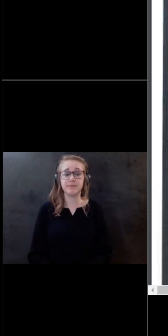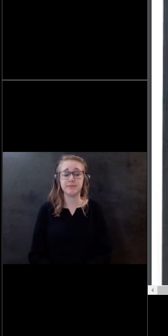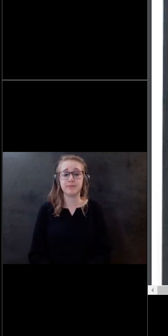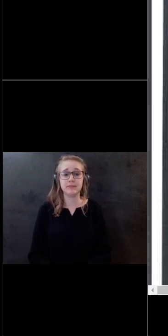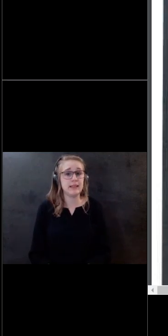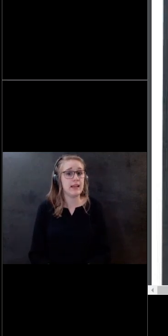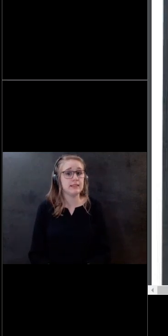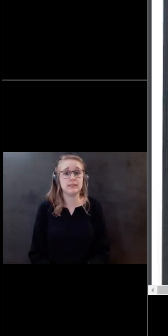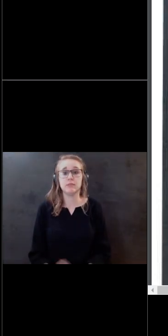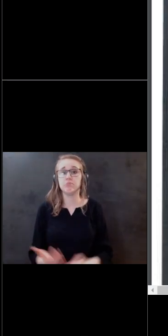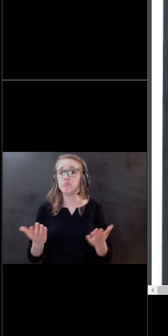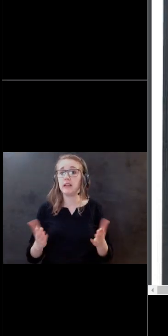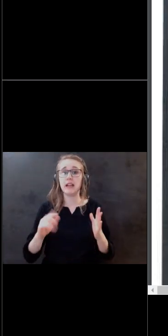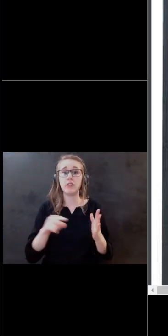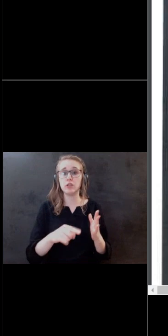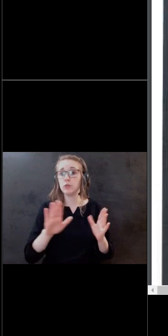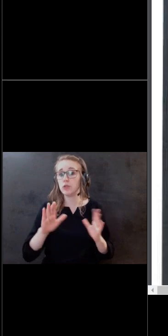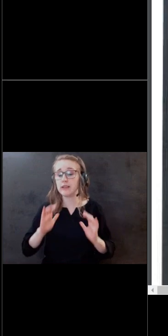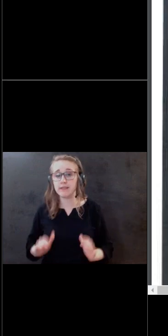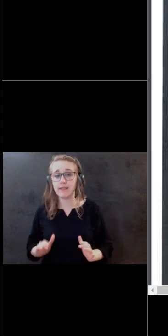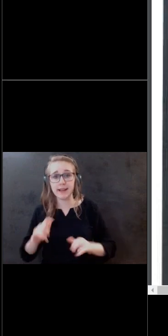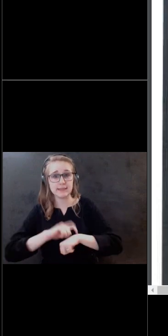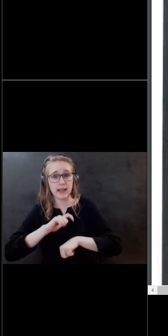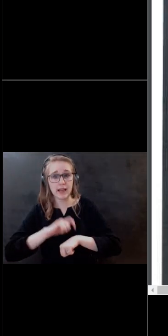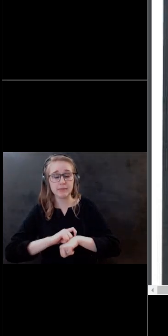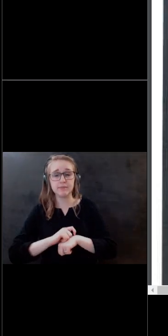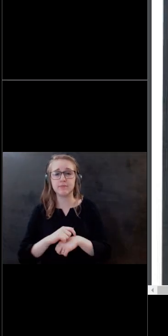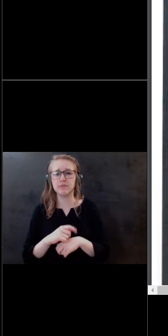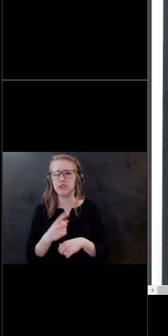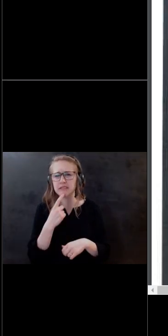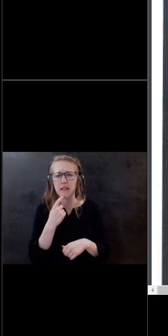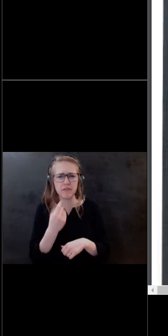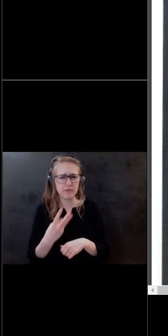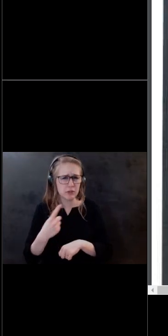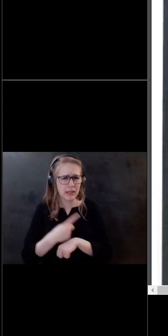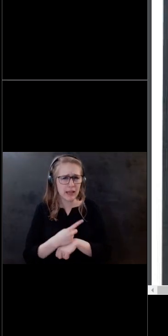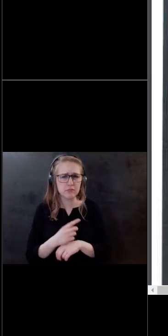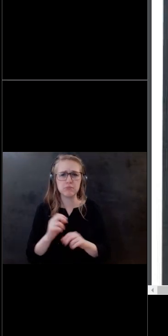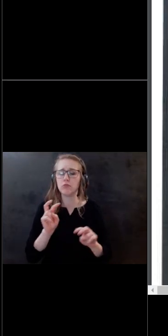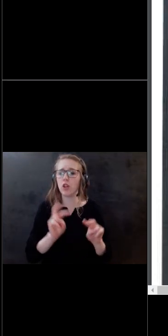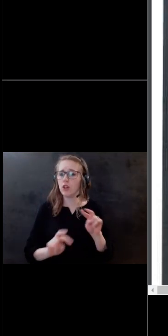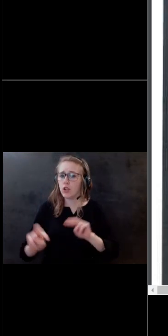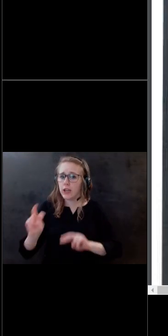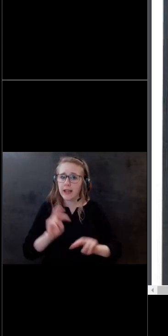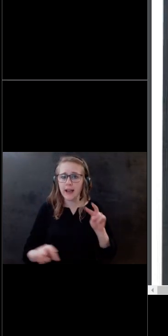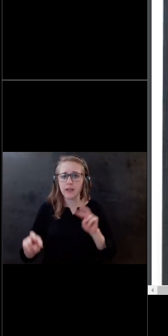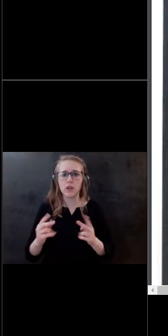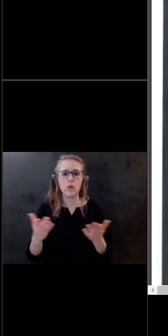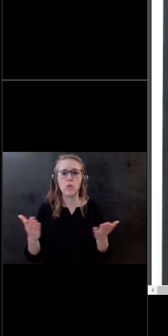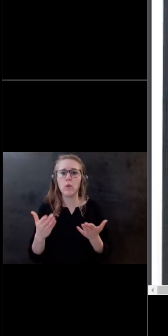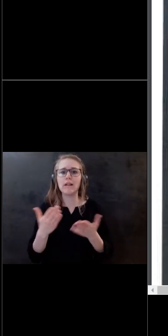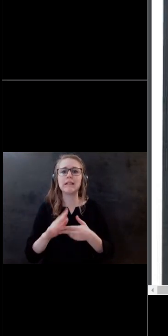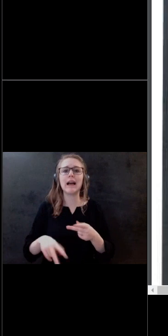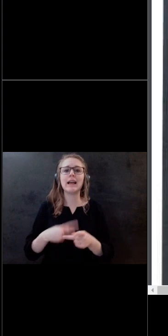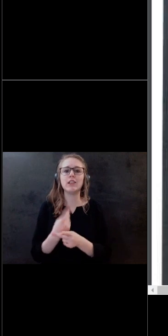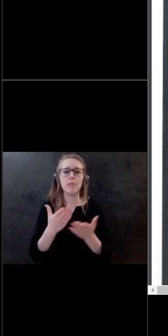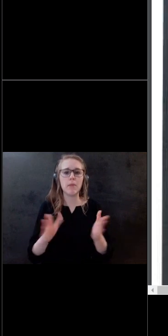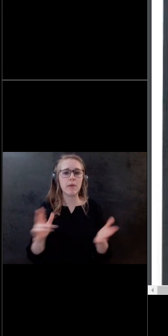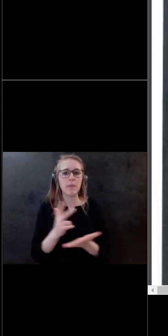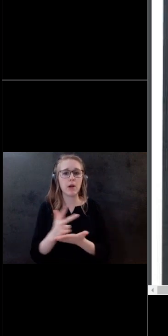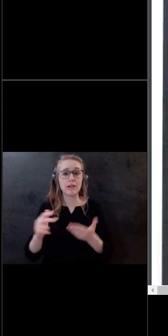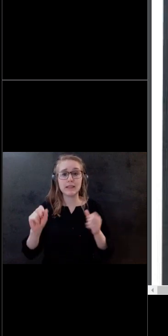let's allow you and your client time. You know, look, you said a few days, look at what kind of public parking we can provide